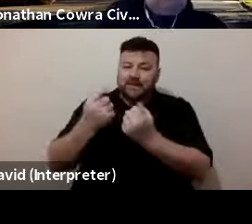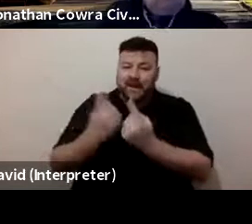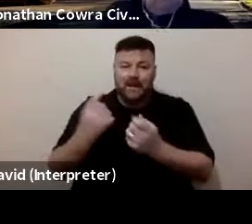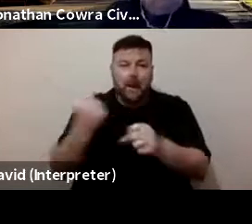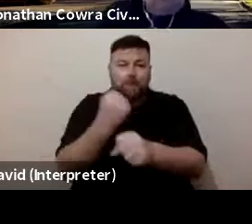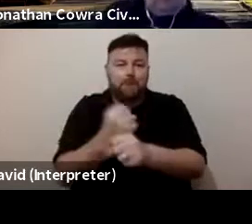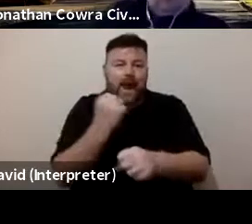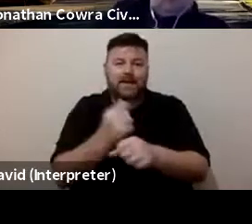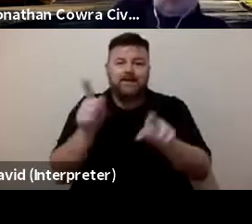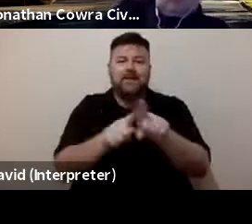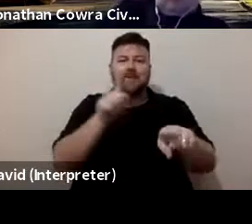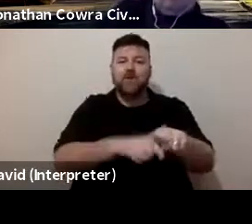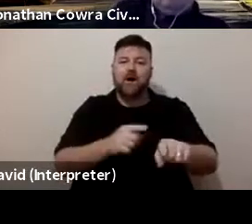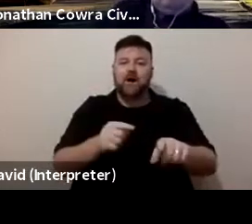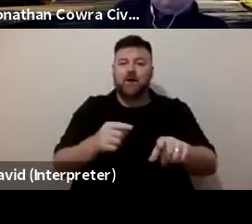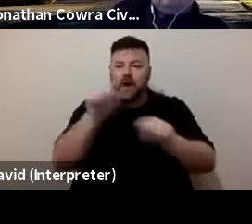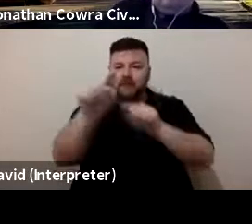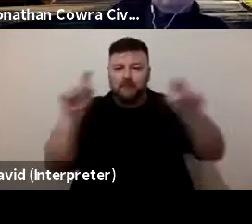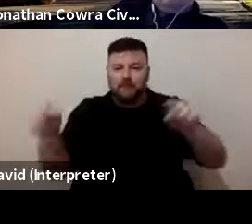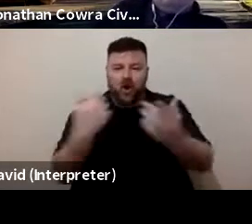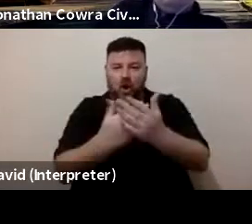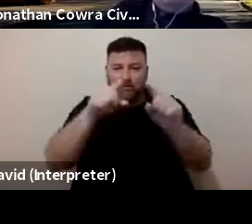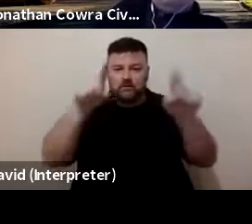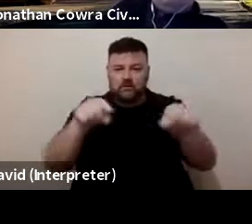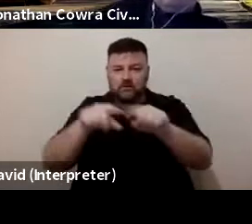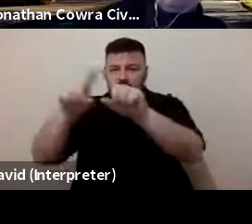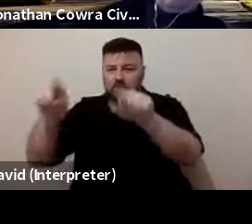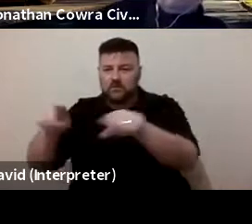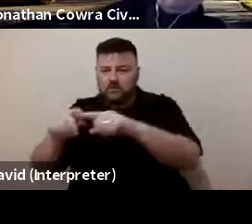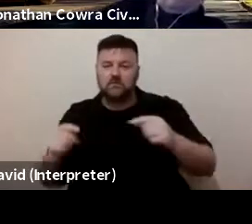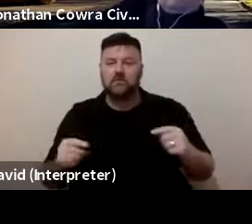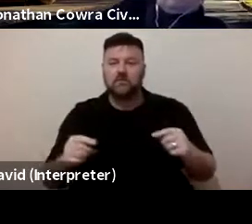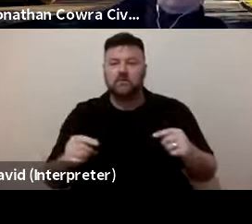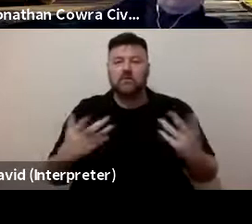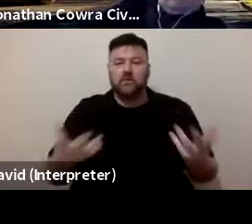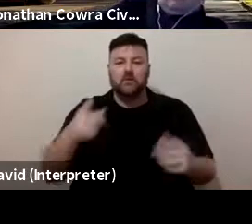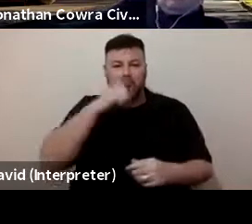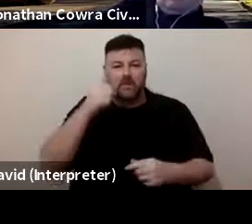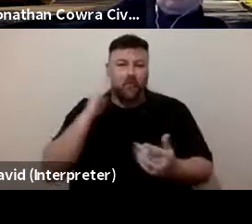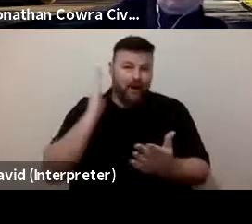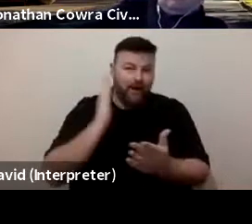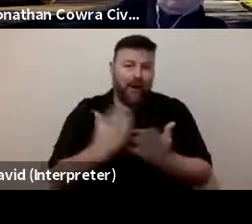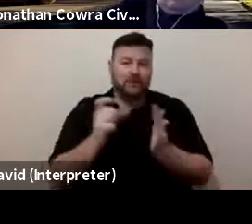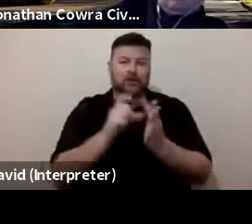everyone's cutting and making, crafting together. And then so it was whenever people were actively involved in real